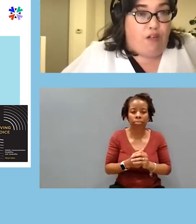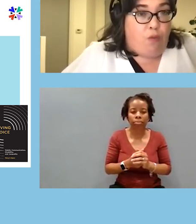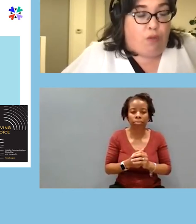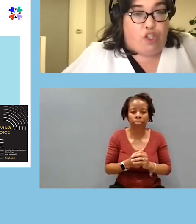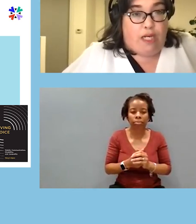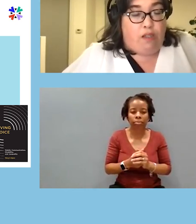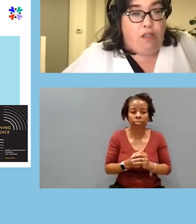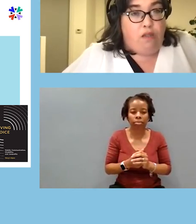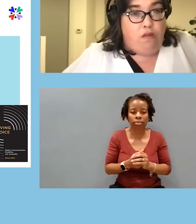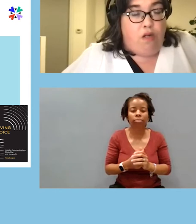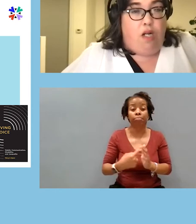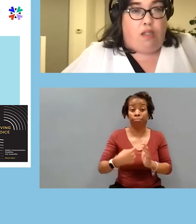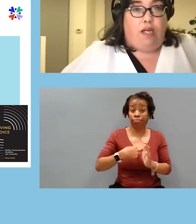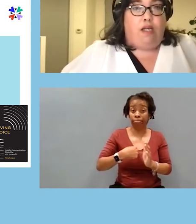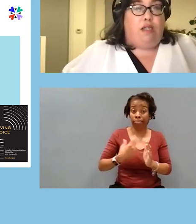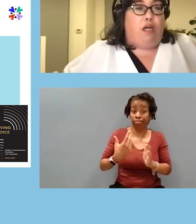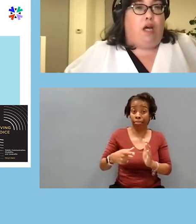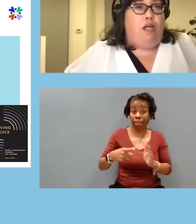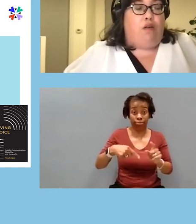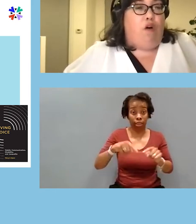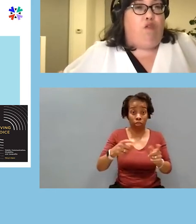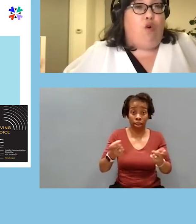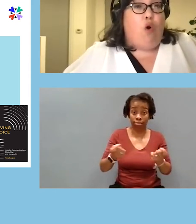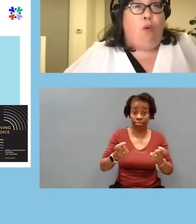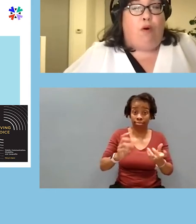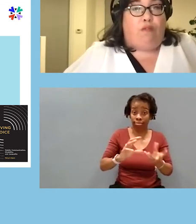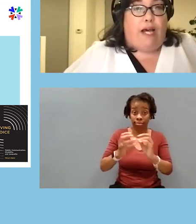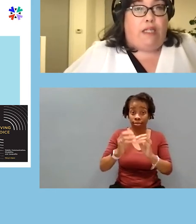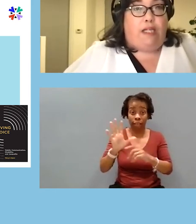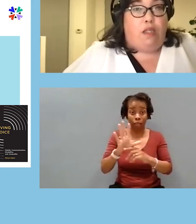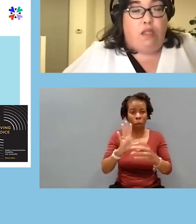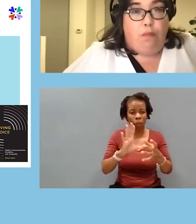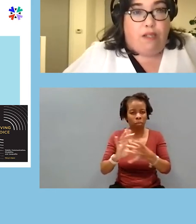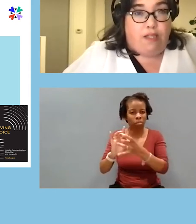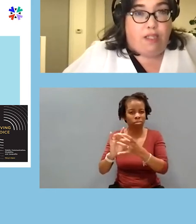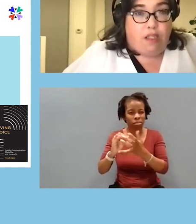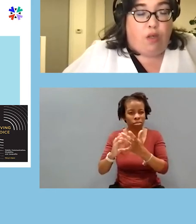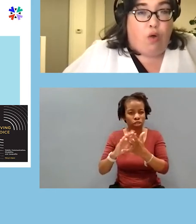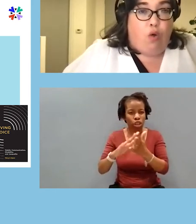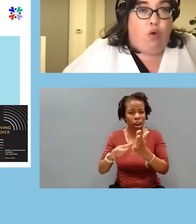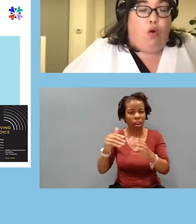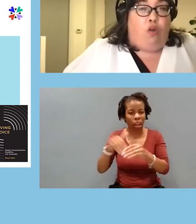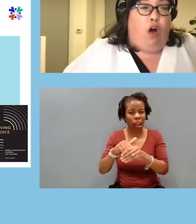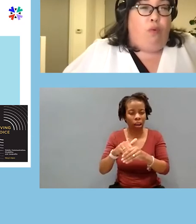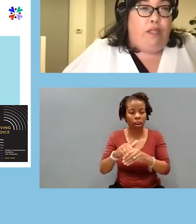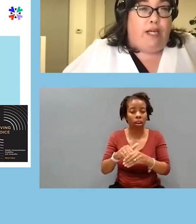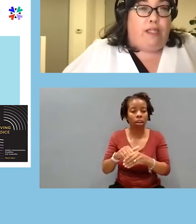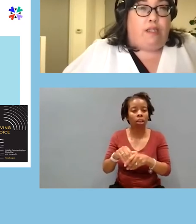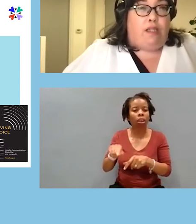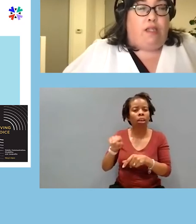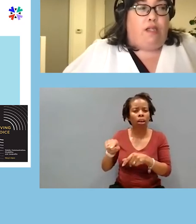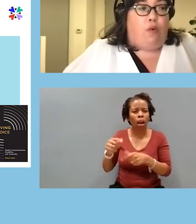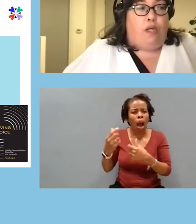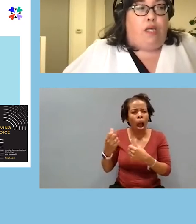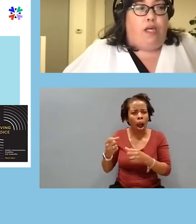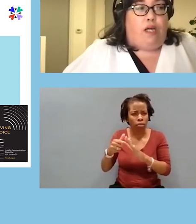made the film with Shannon that is a kind of a form of access intimacy that not only is